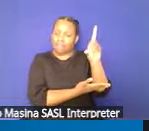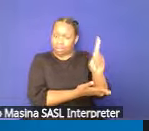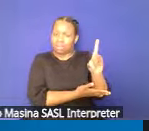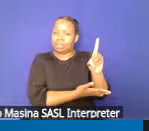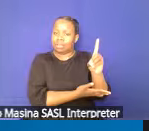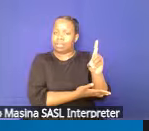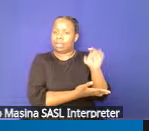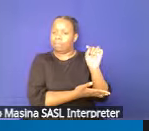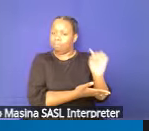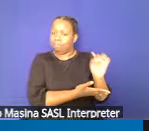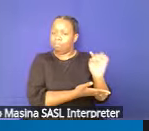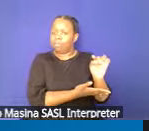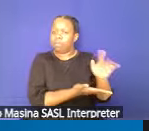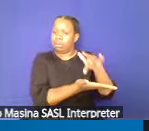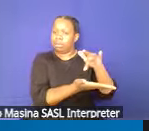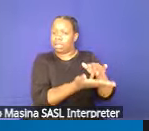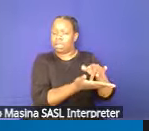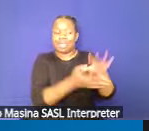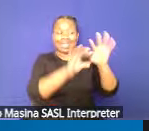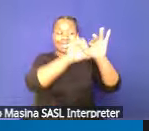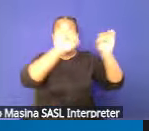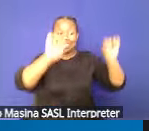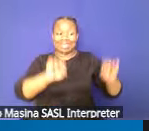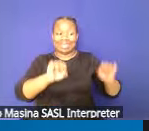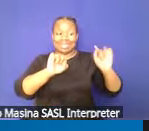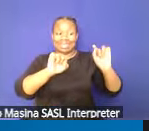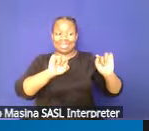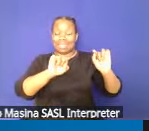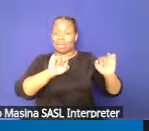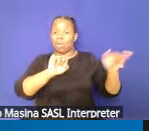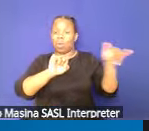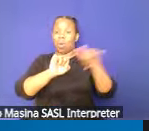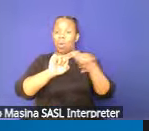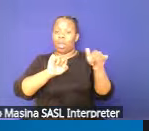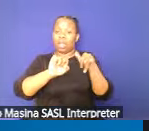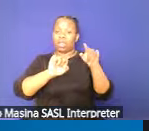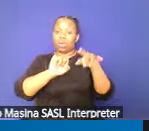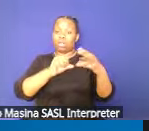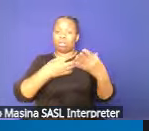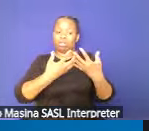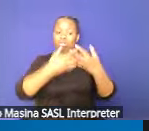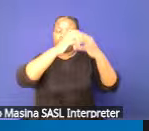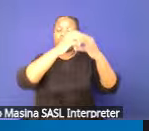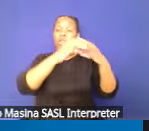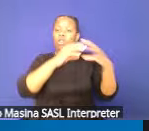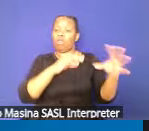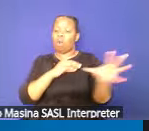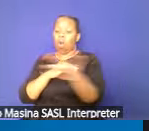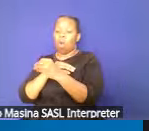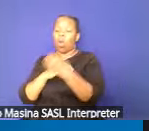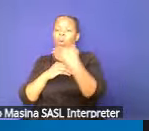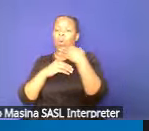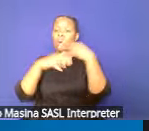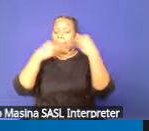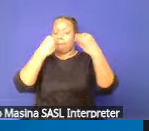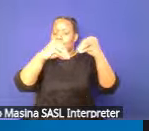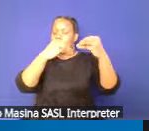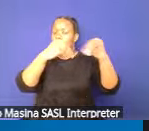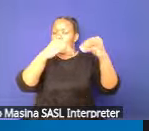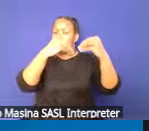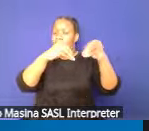database is a system actually that was designed actually for all businesses that conduct